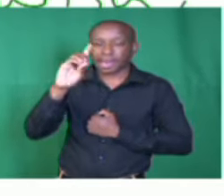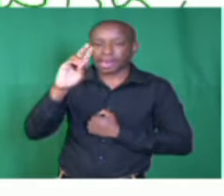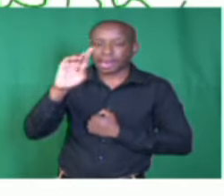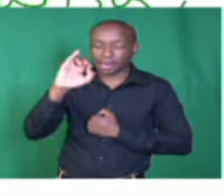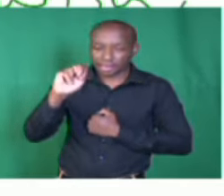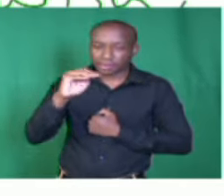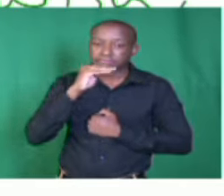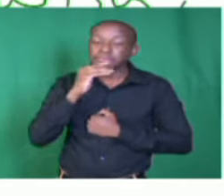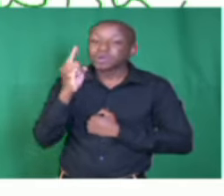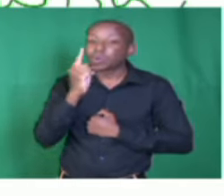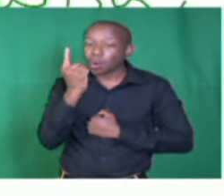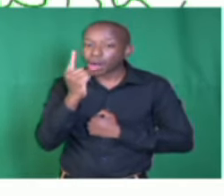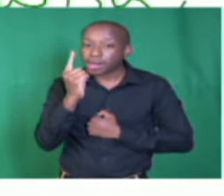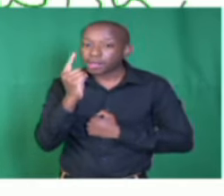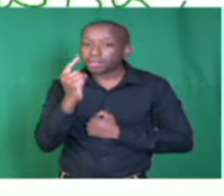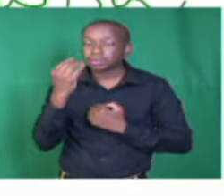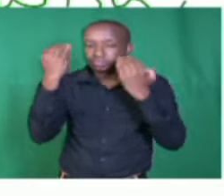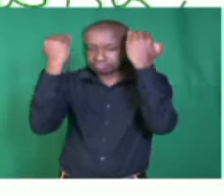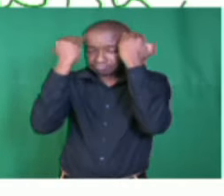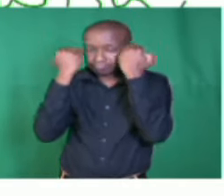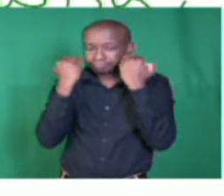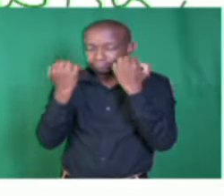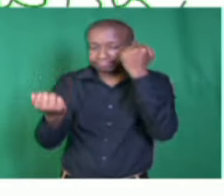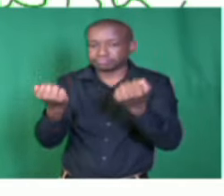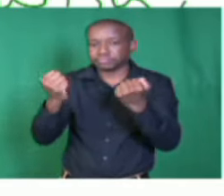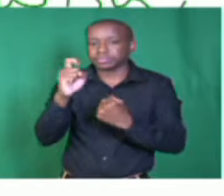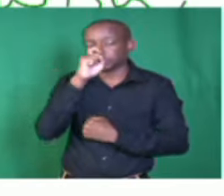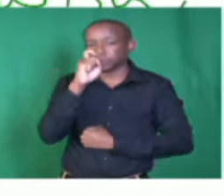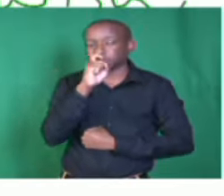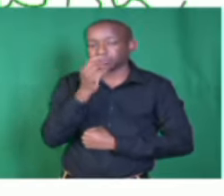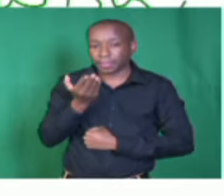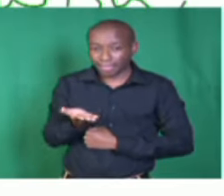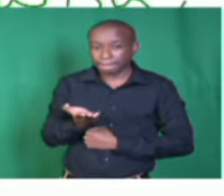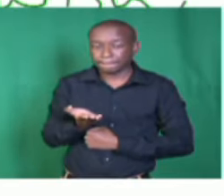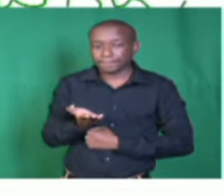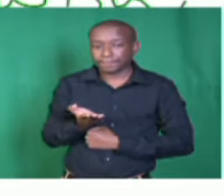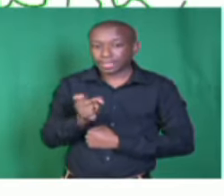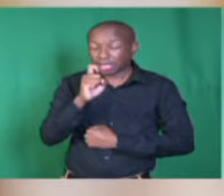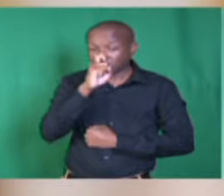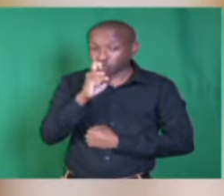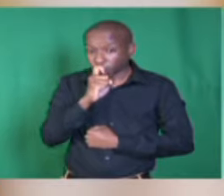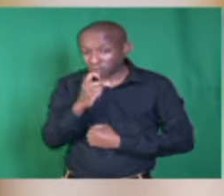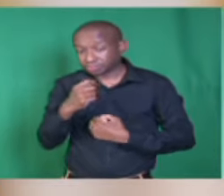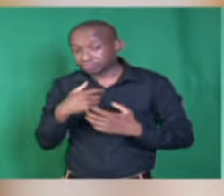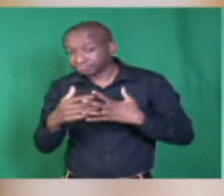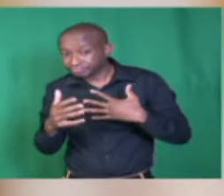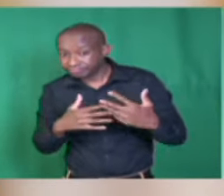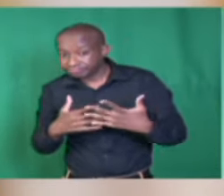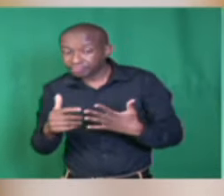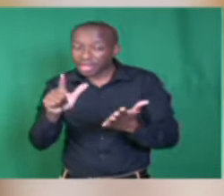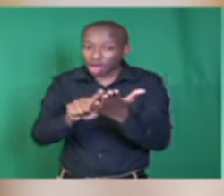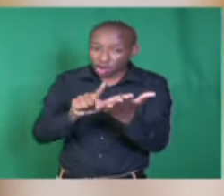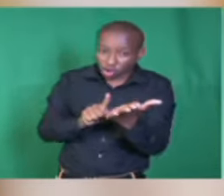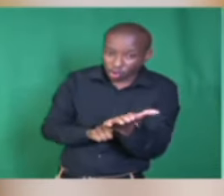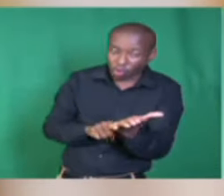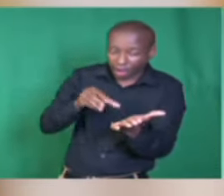We are talking about the Jewish court. This is where Jewish matters or disputes